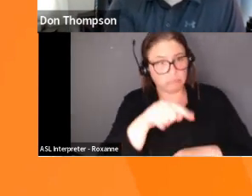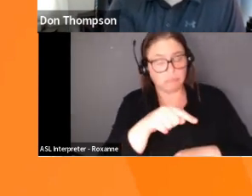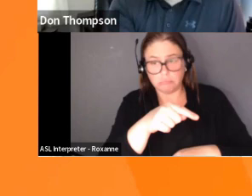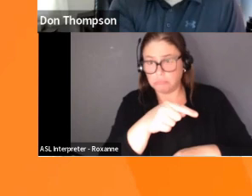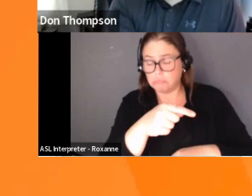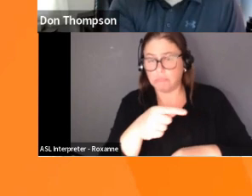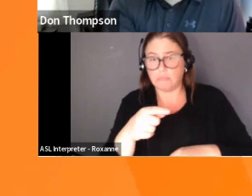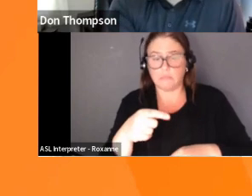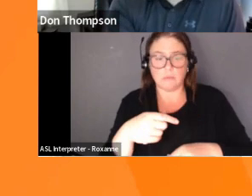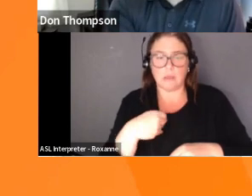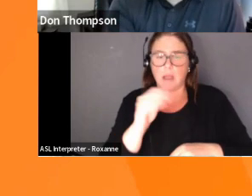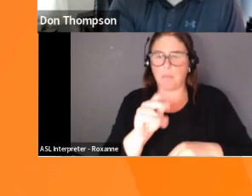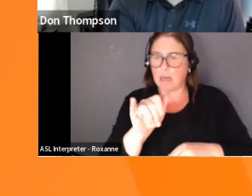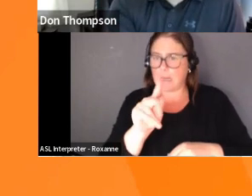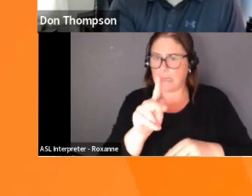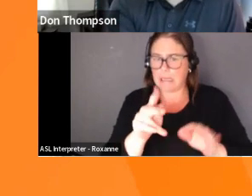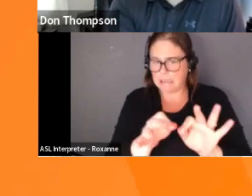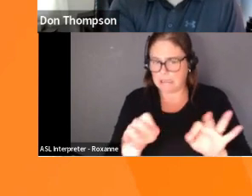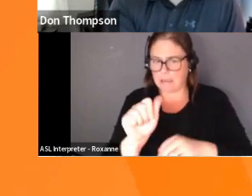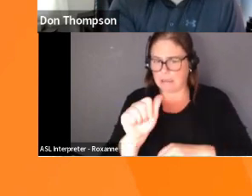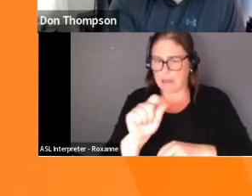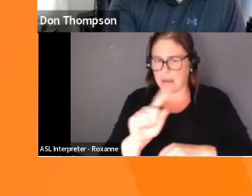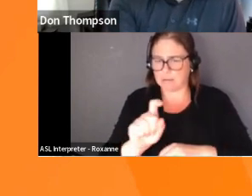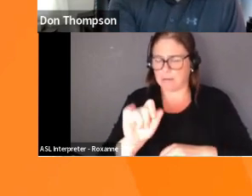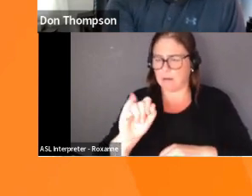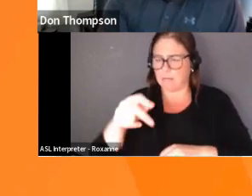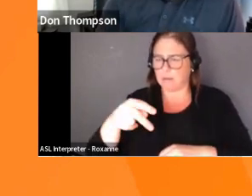put a little link here to this thing called the IP Accelerator. Okay.